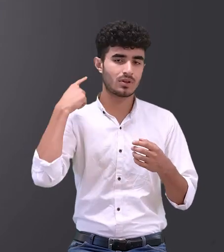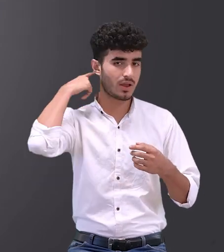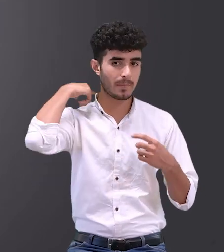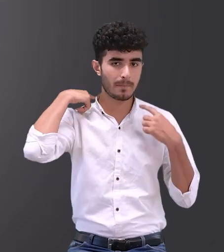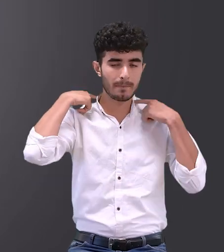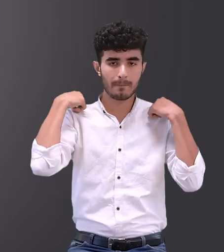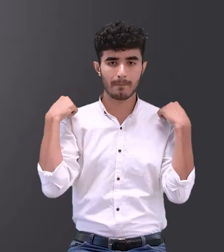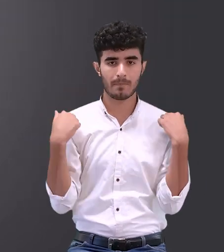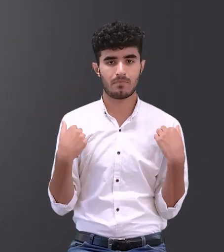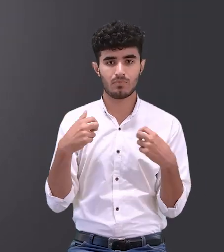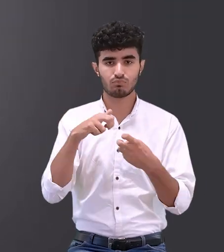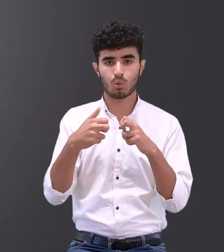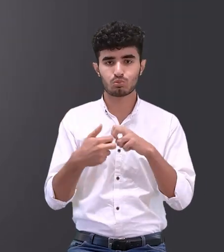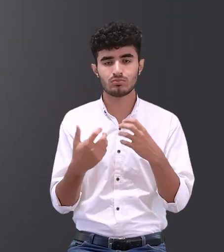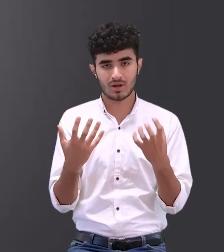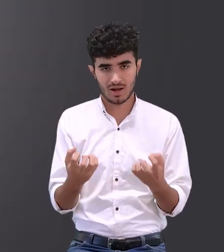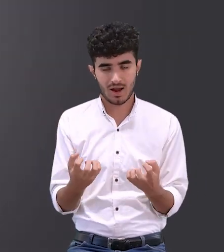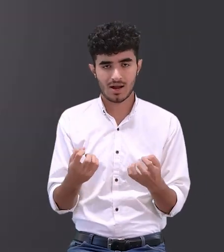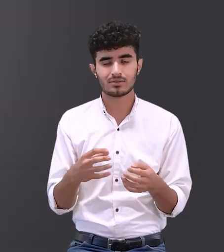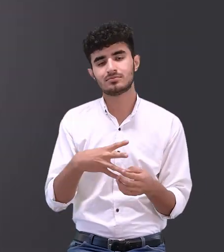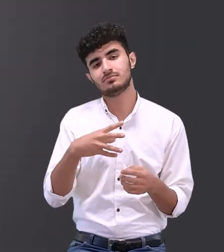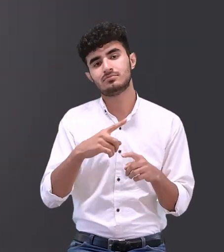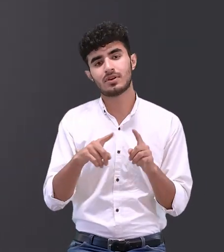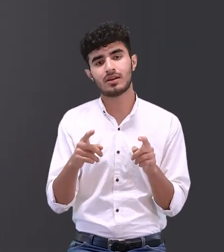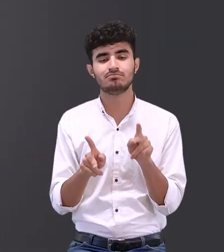fixing the shoulder. People who